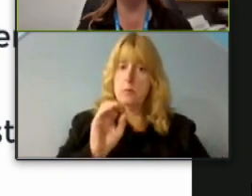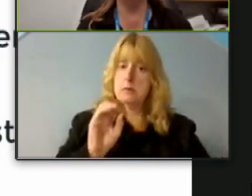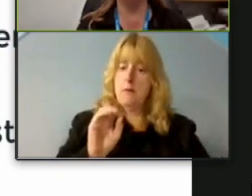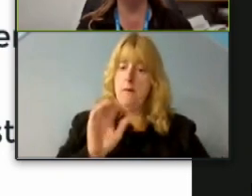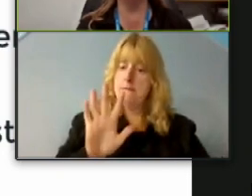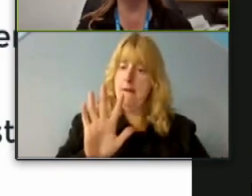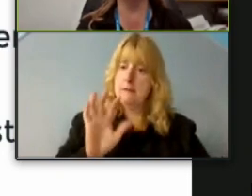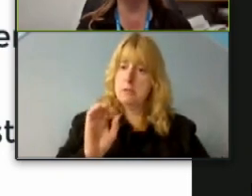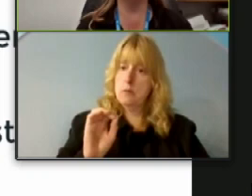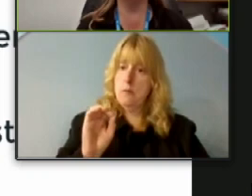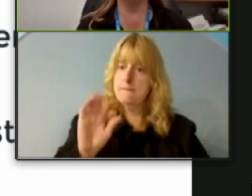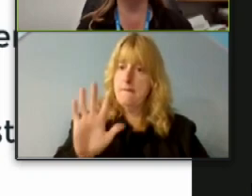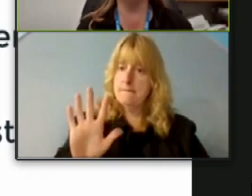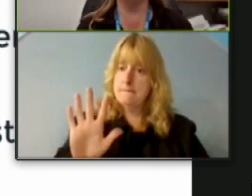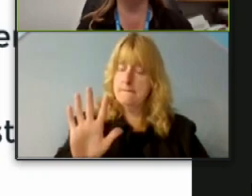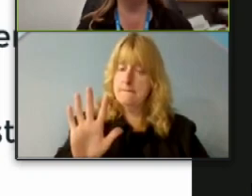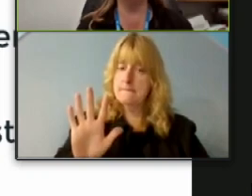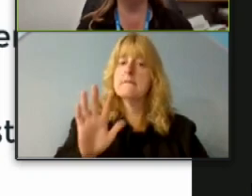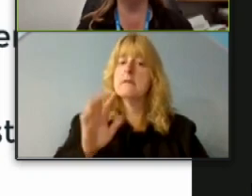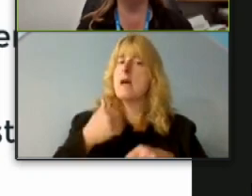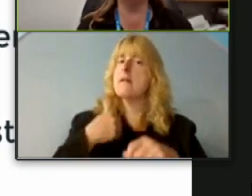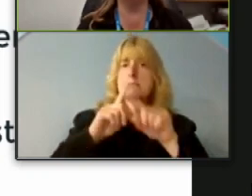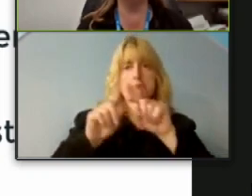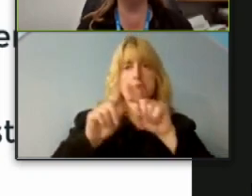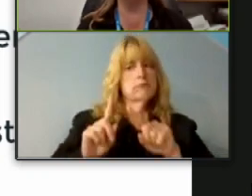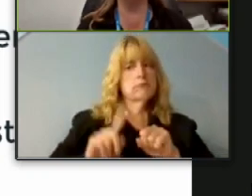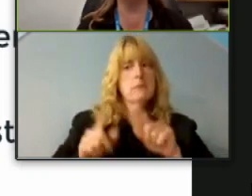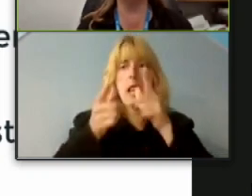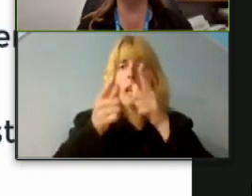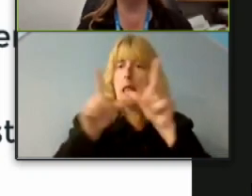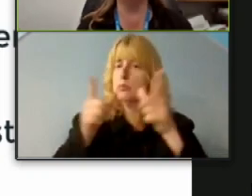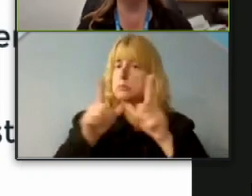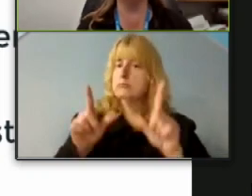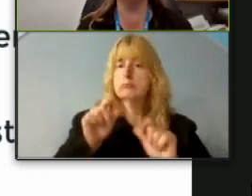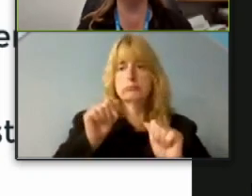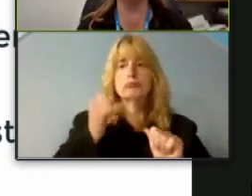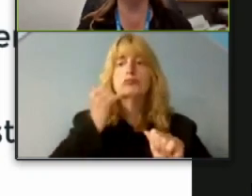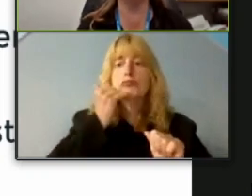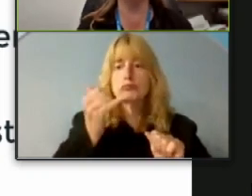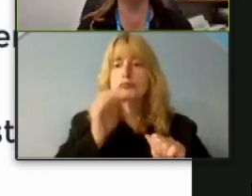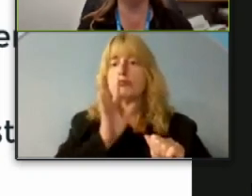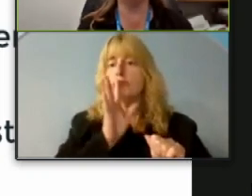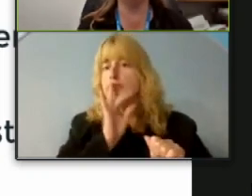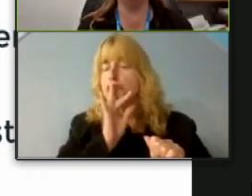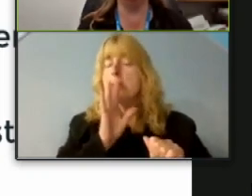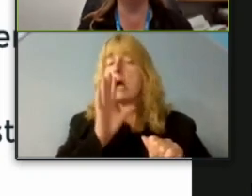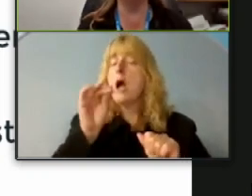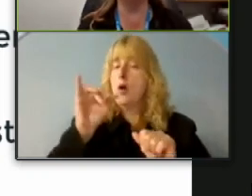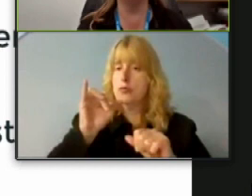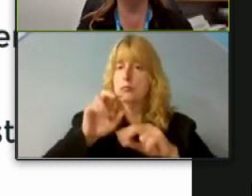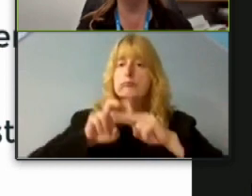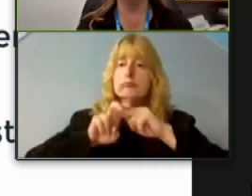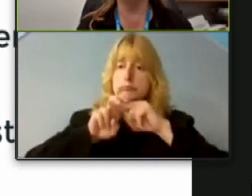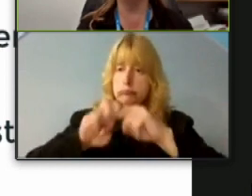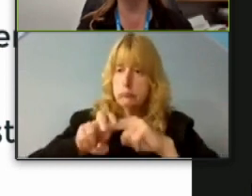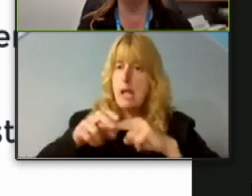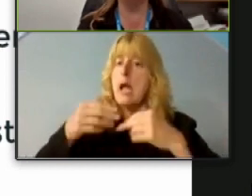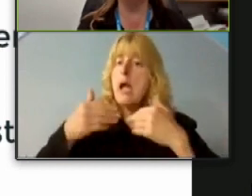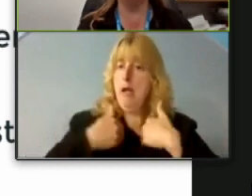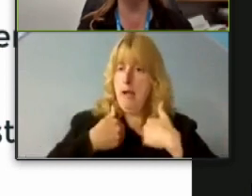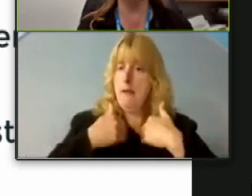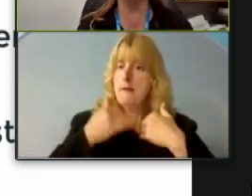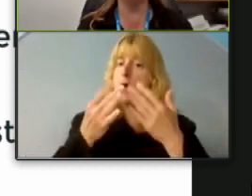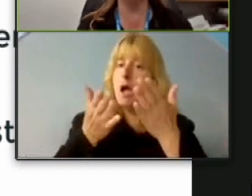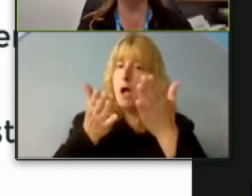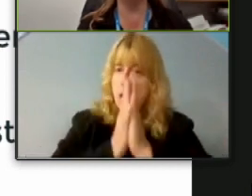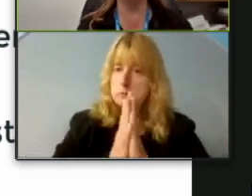313-230-0505. It is a multilingual line if needed, as well as transportation is available for request. There are